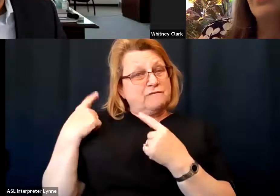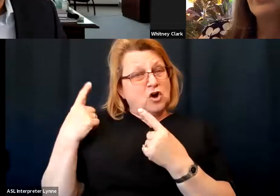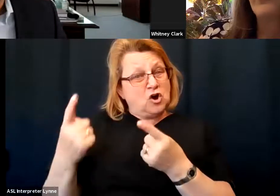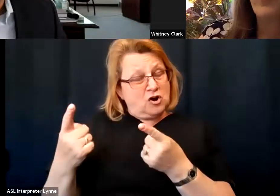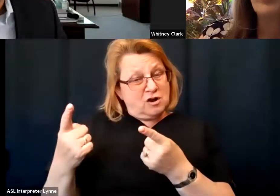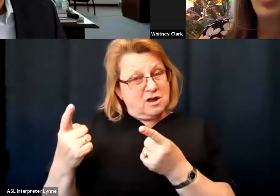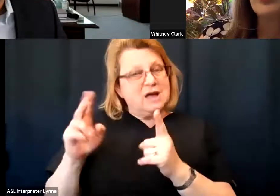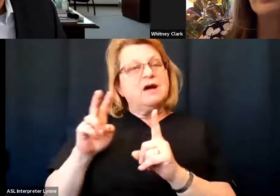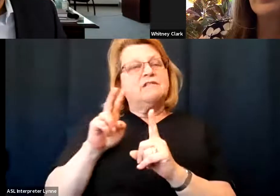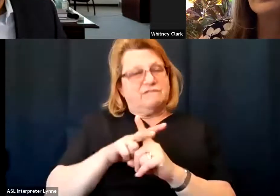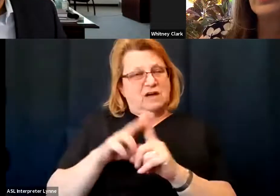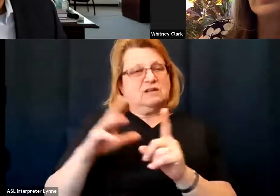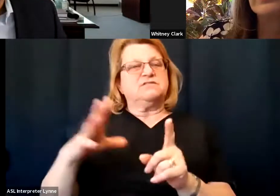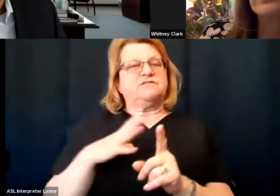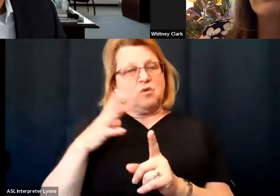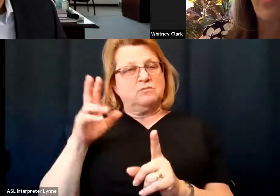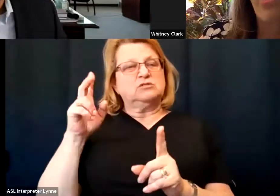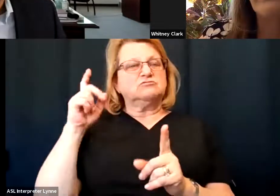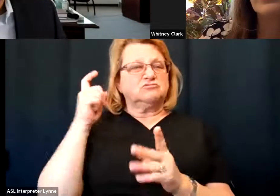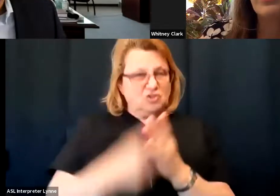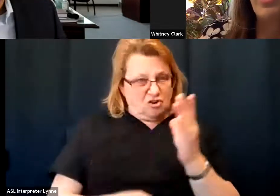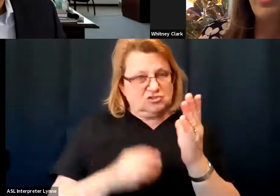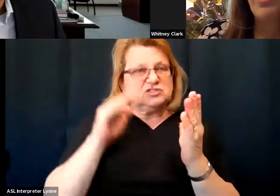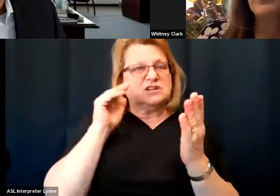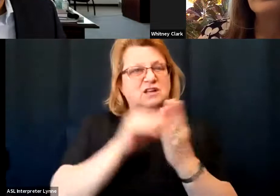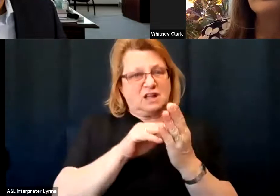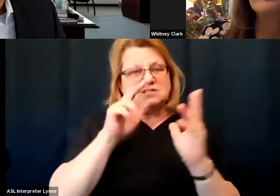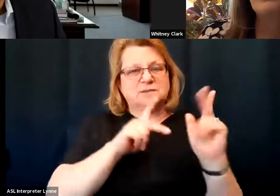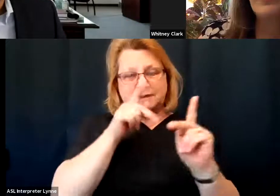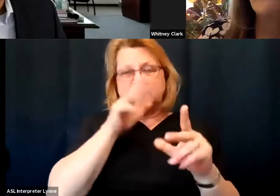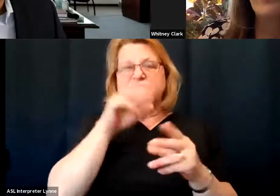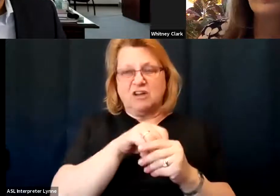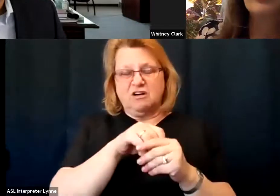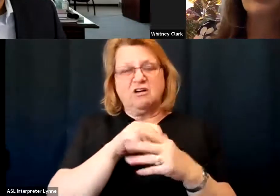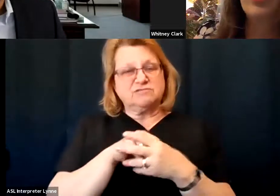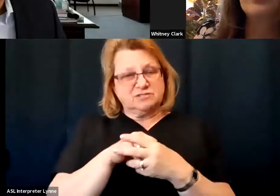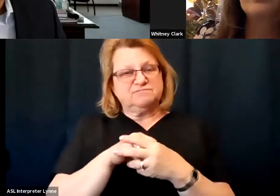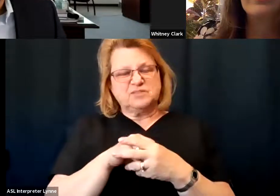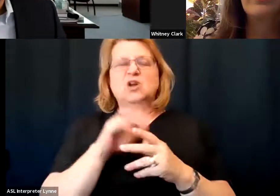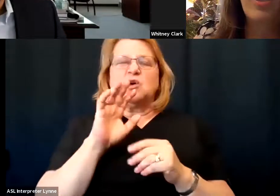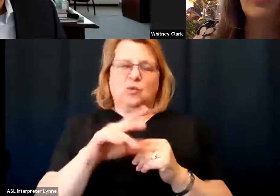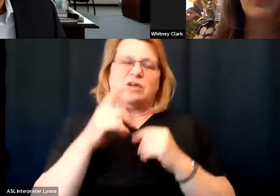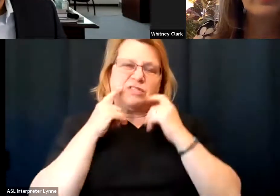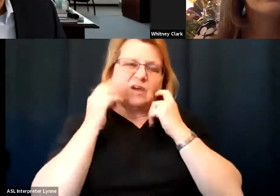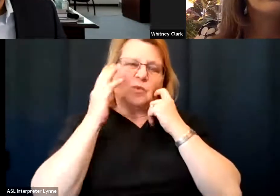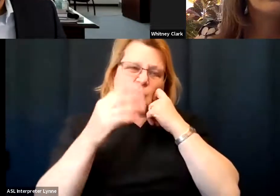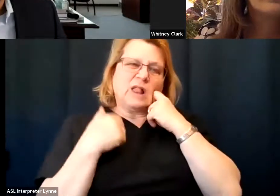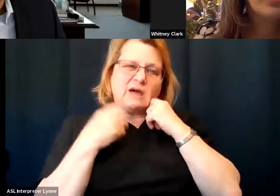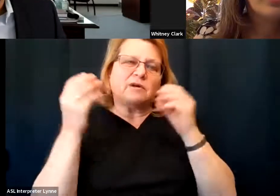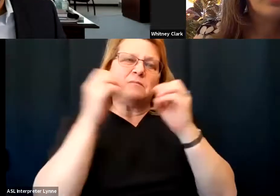the filing of formal charges against the licensees involved. And we anticipate filing additional charges in the coming